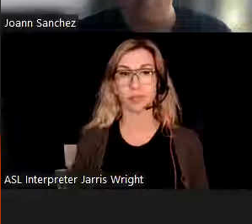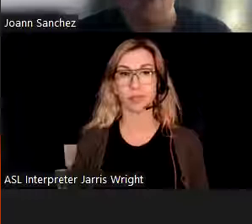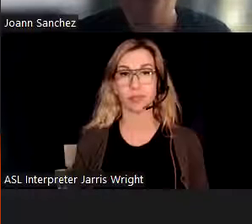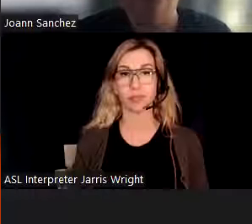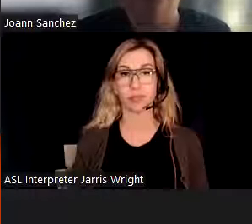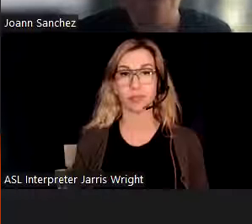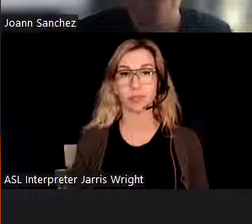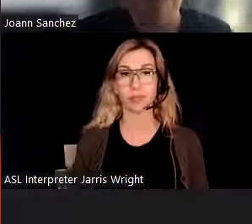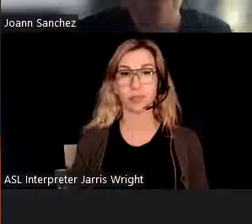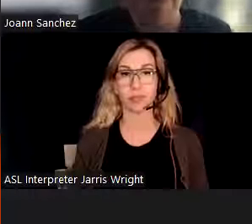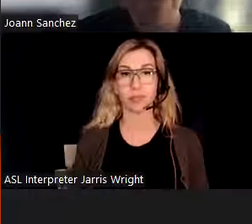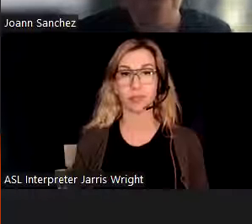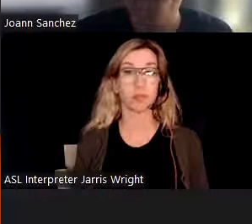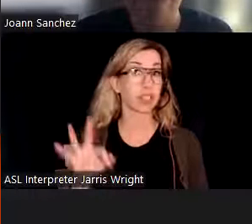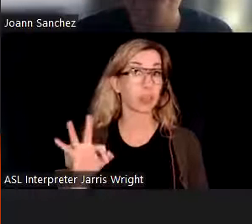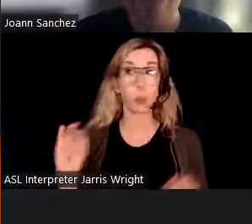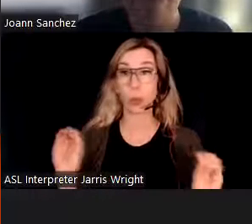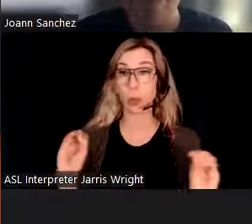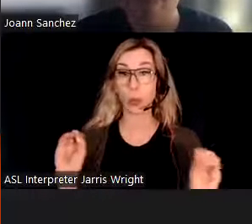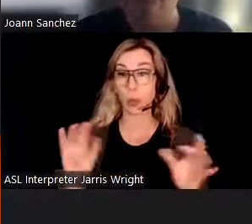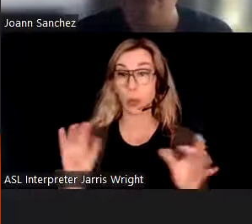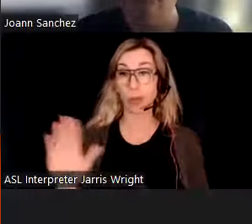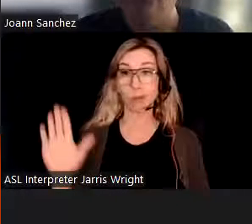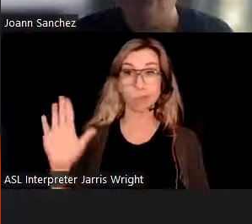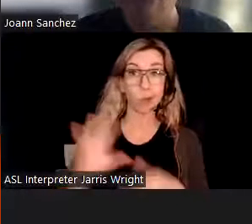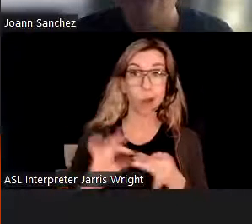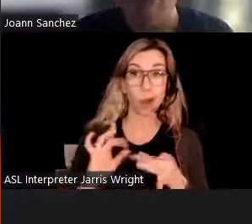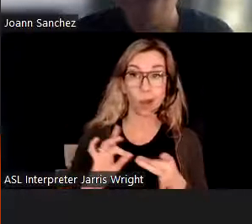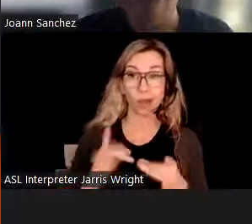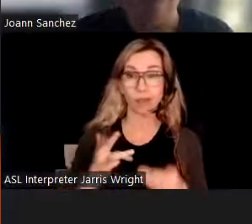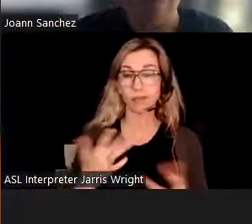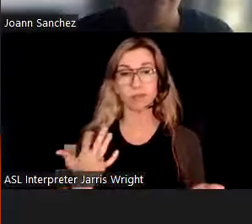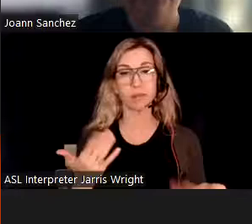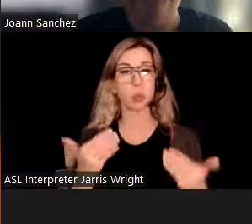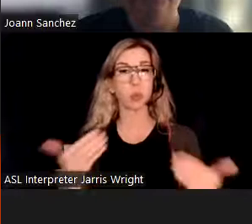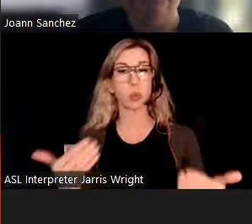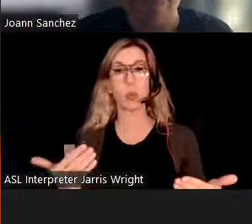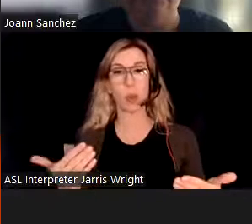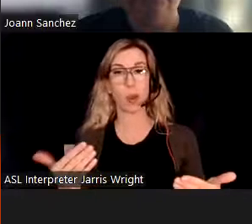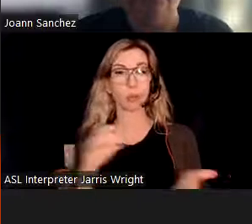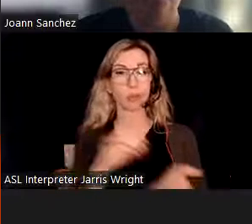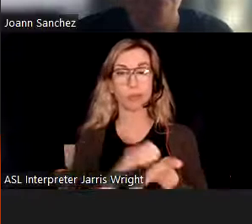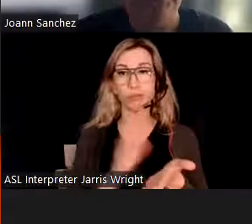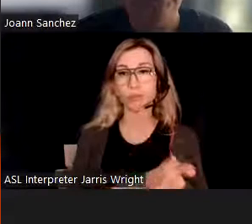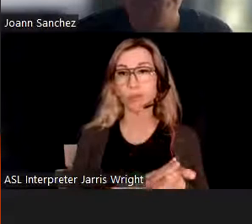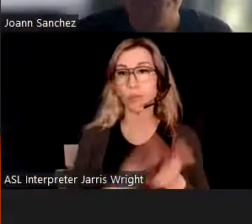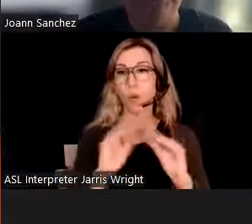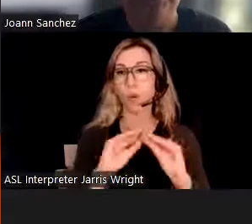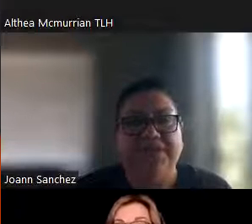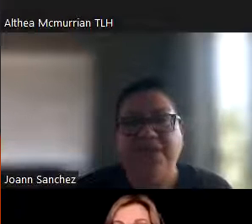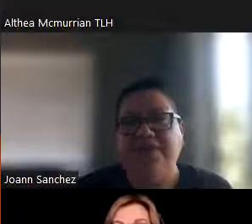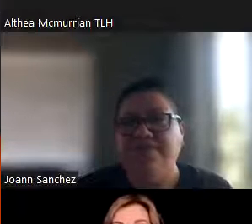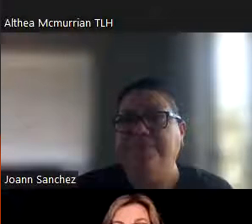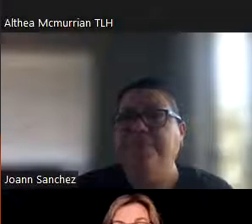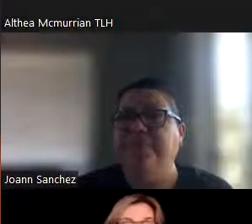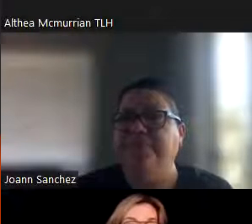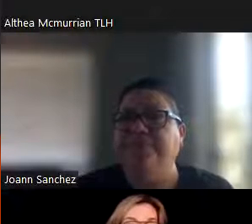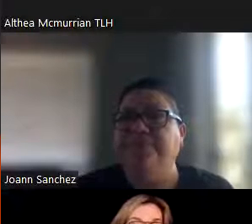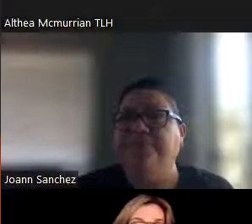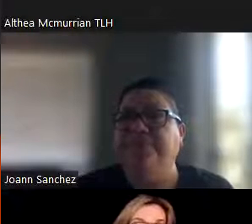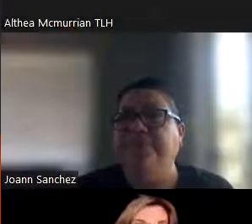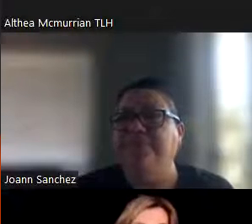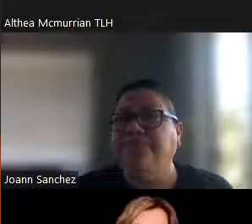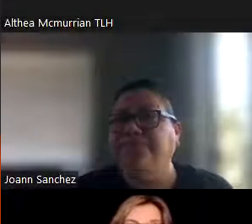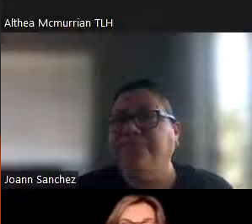And if you do not want to comment, please feel free to put those organizations or coalitions in the chat.